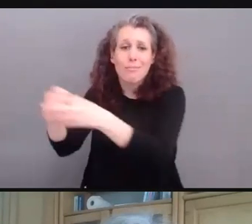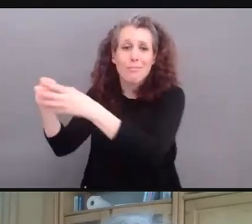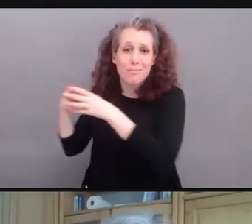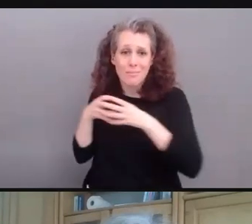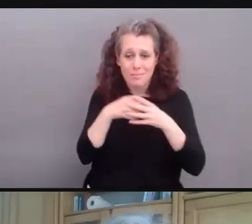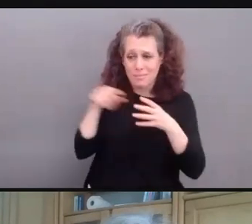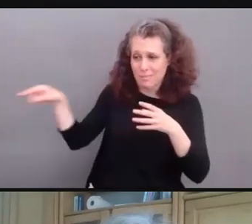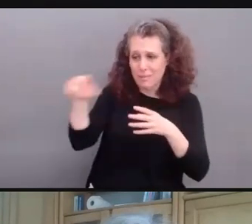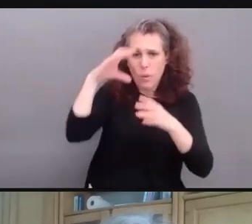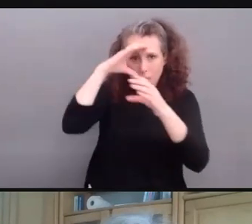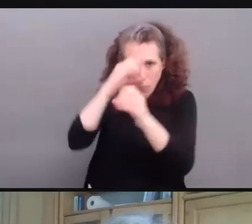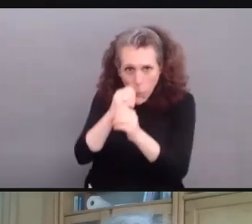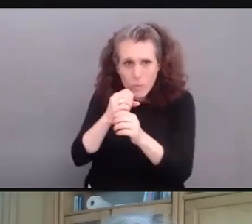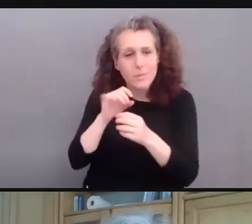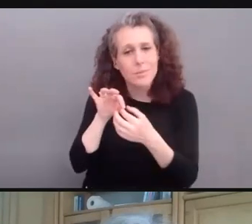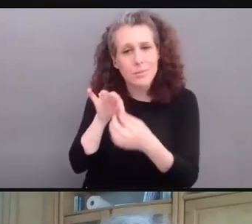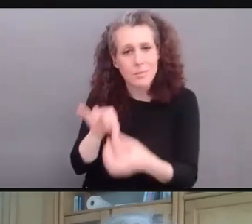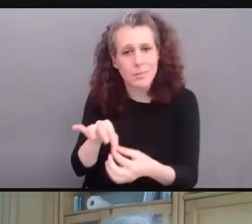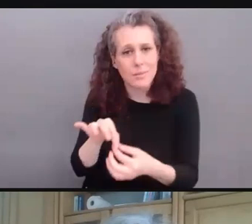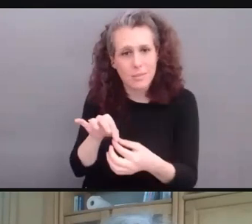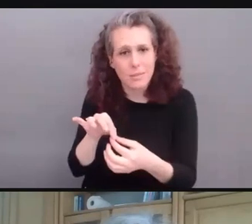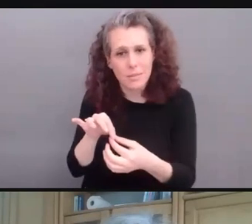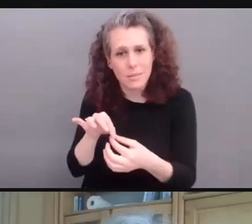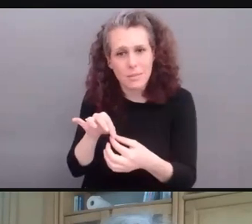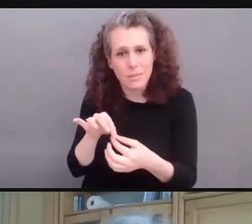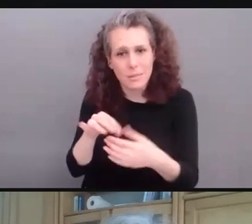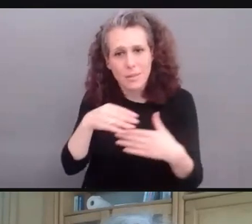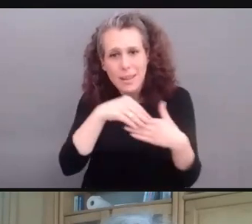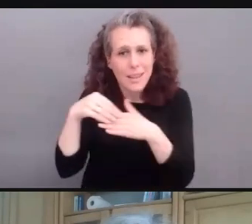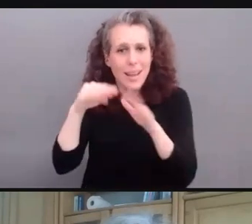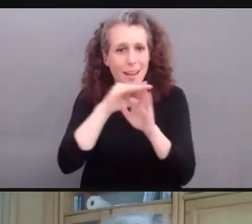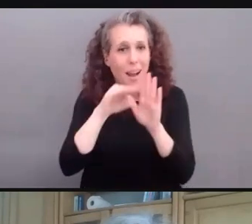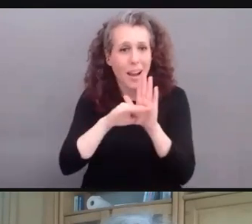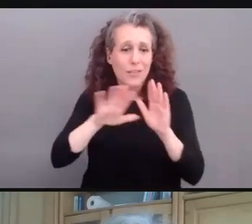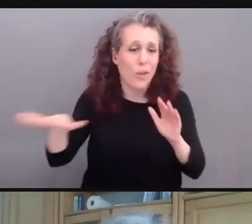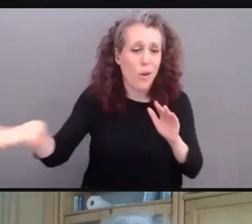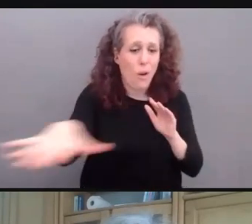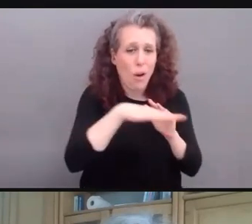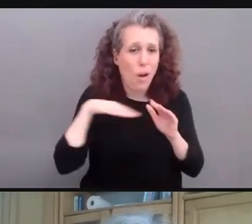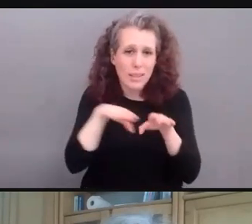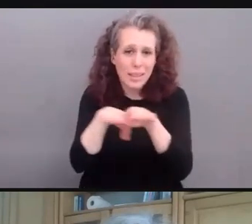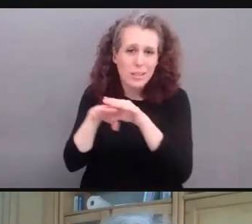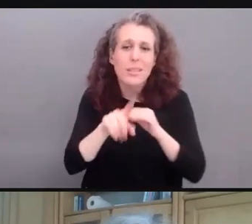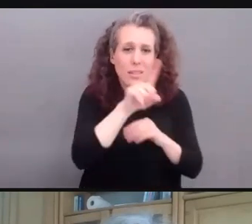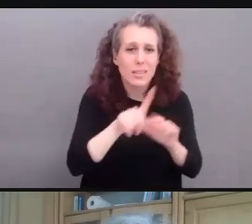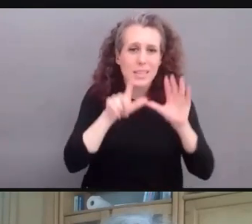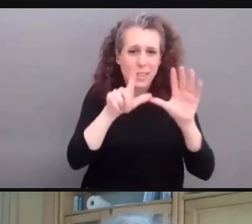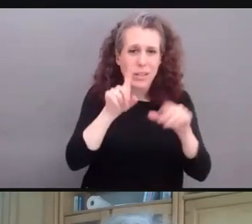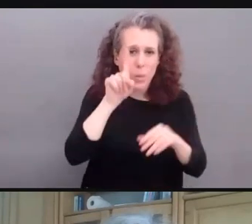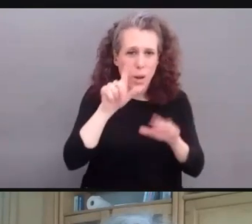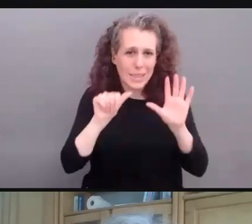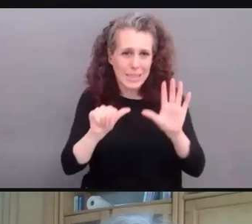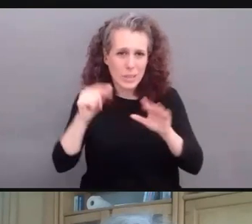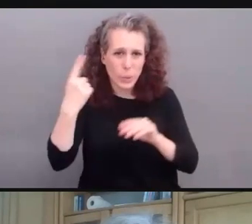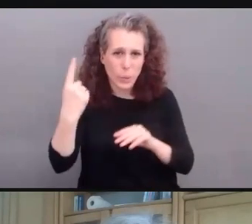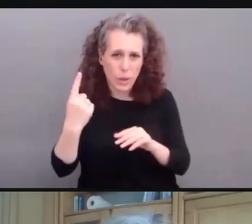on. The higher guidance is this design for all standard, which is 17161,